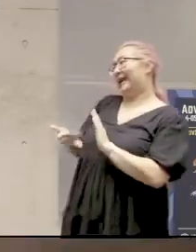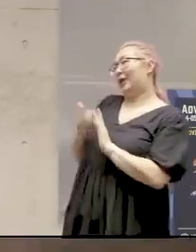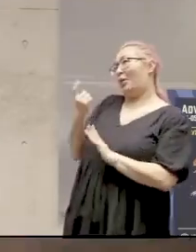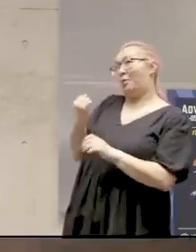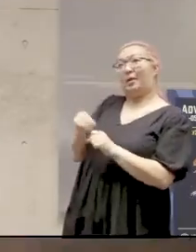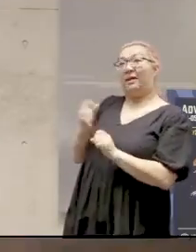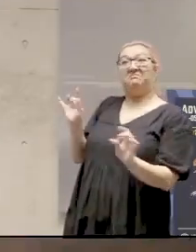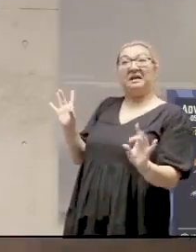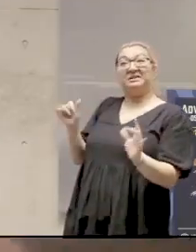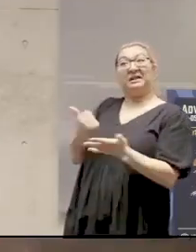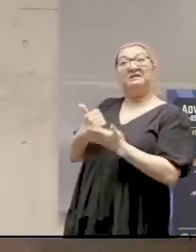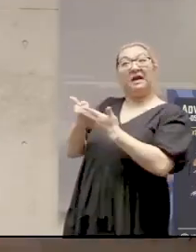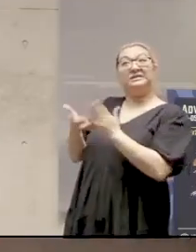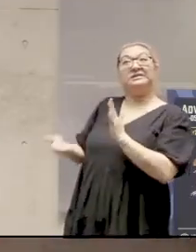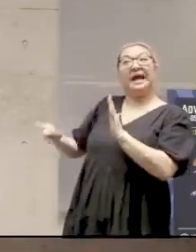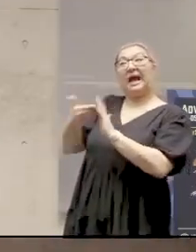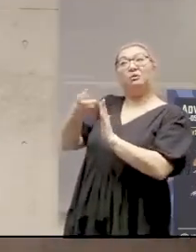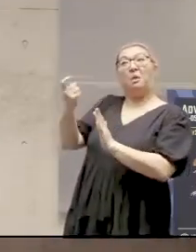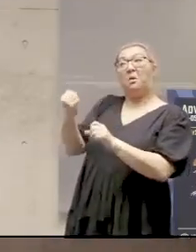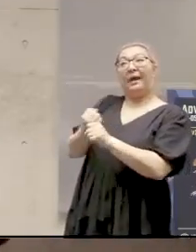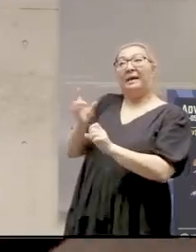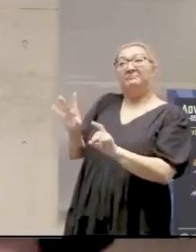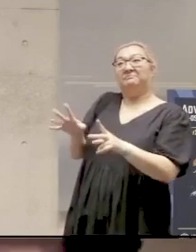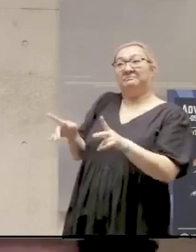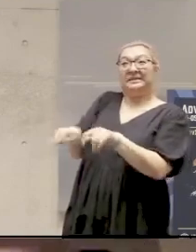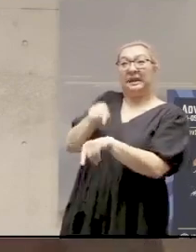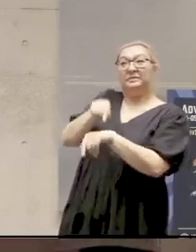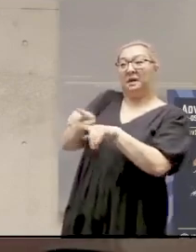It's got to be an odd number. That's the secret.